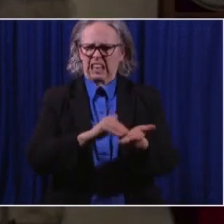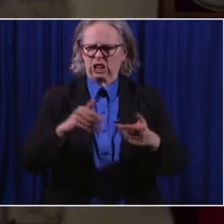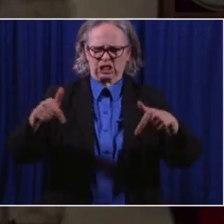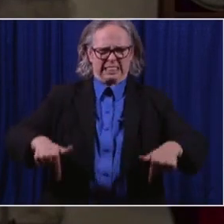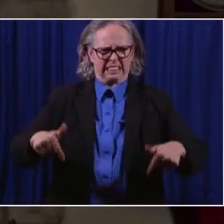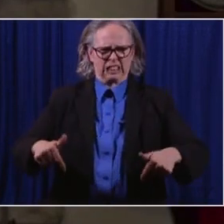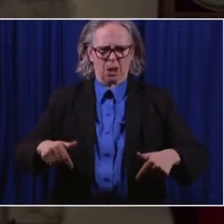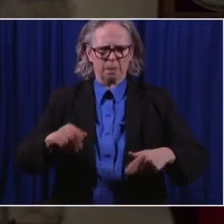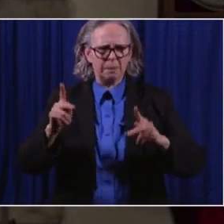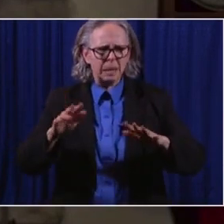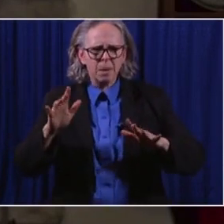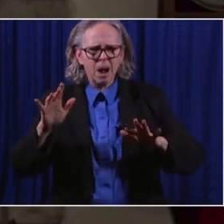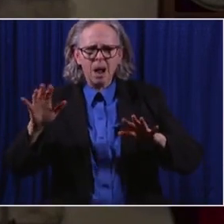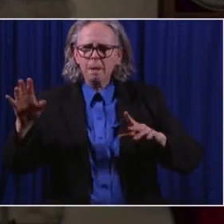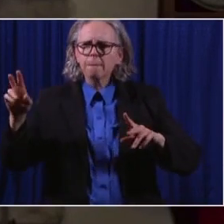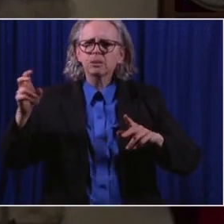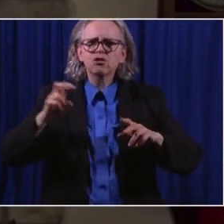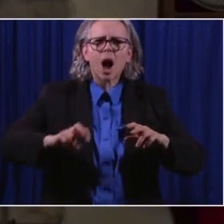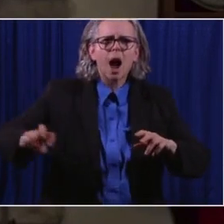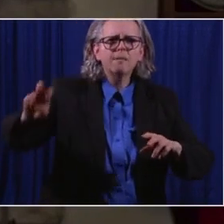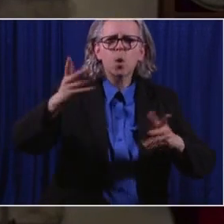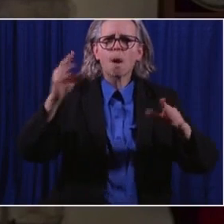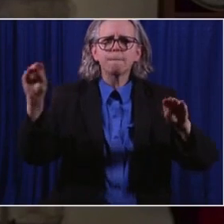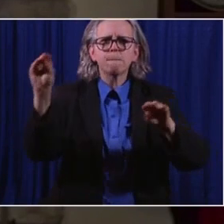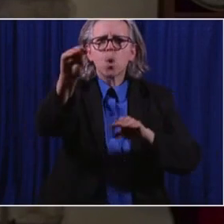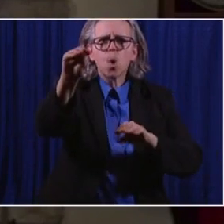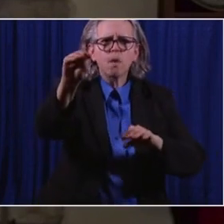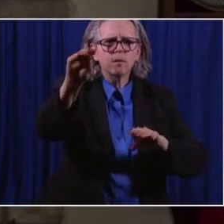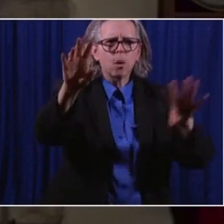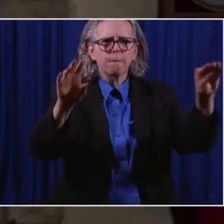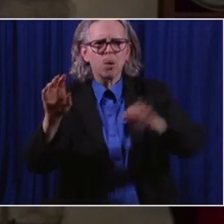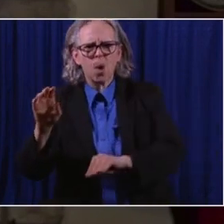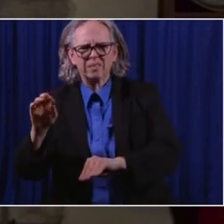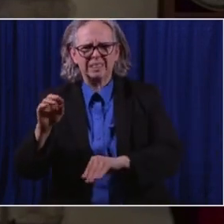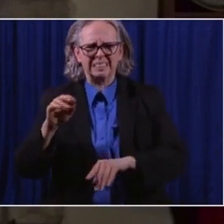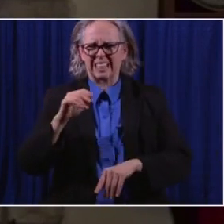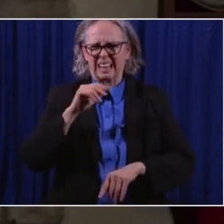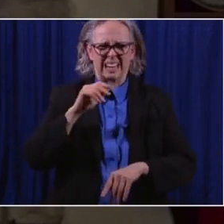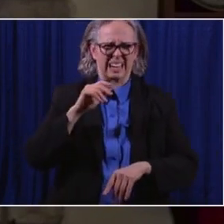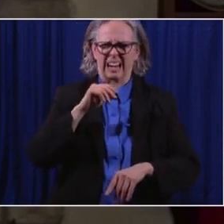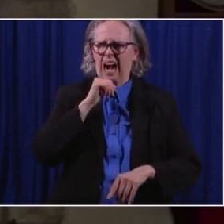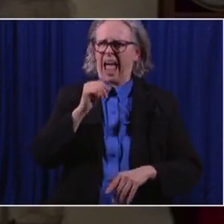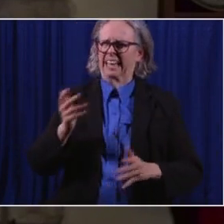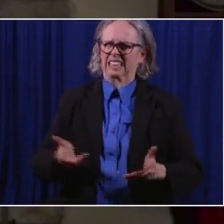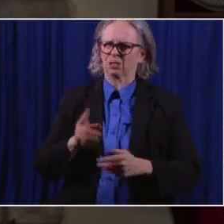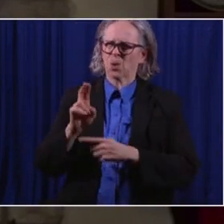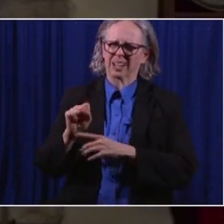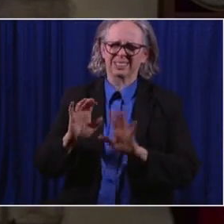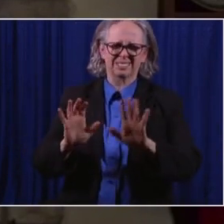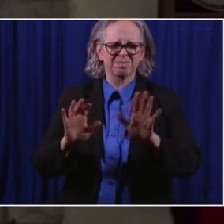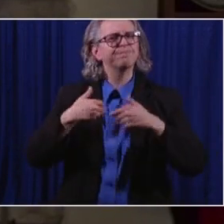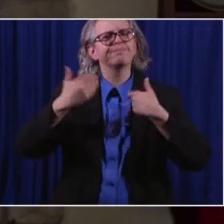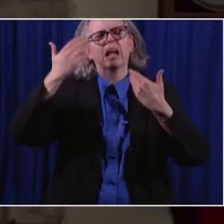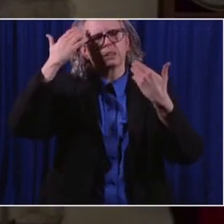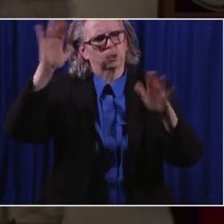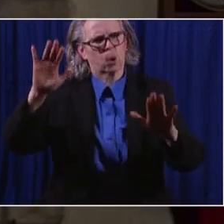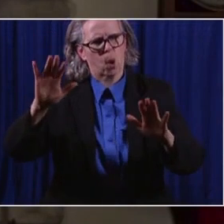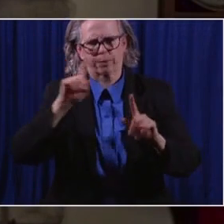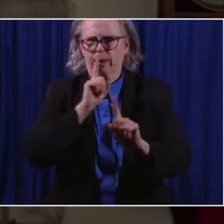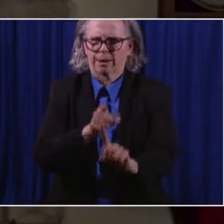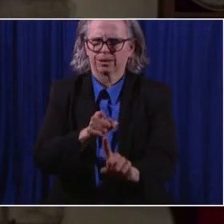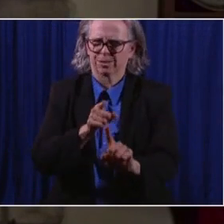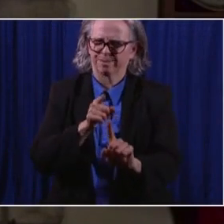reason to think it's not, at least in the United States somewhere. But again, that's not anything I know. I don't know that. As far as what